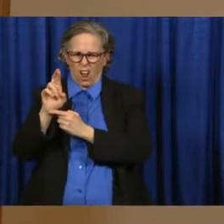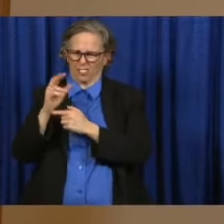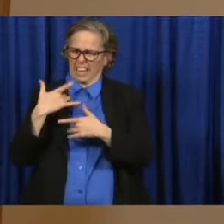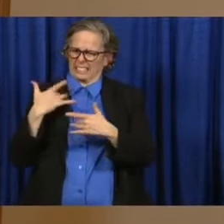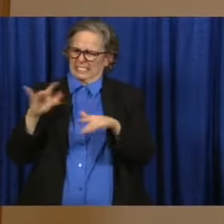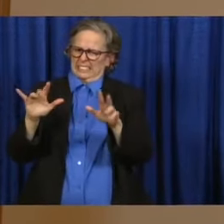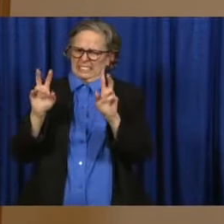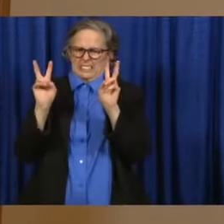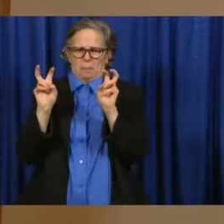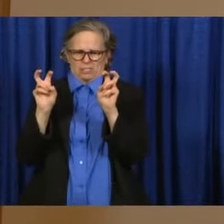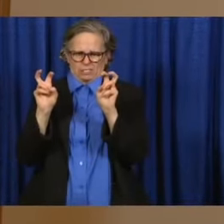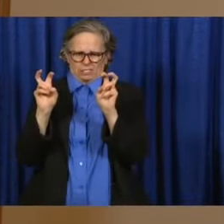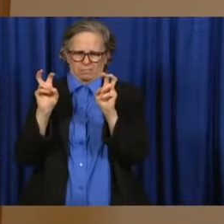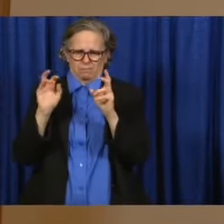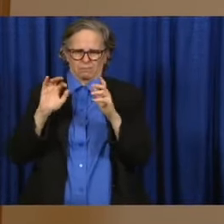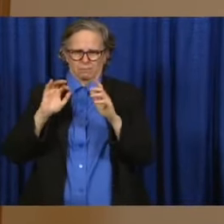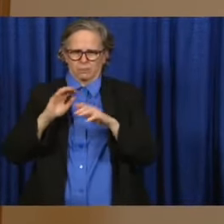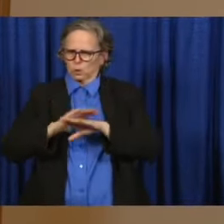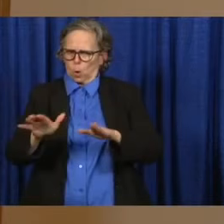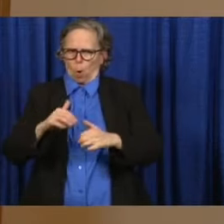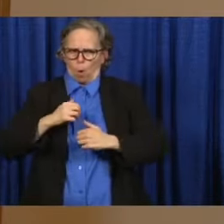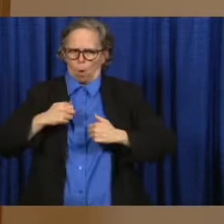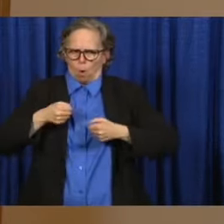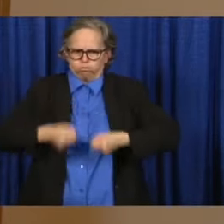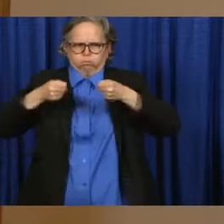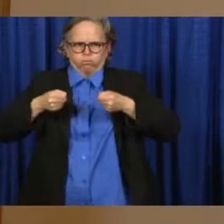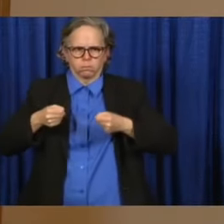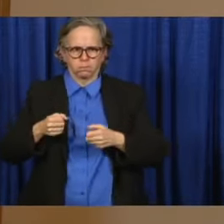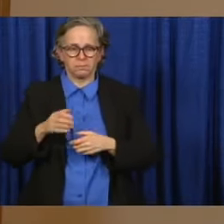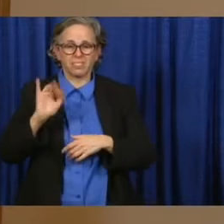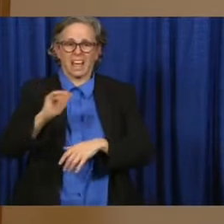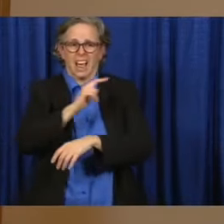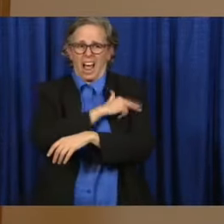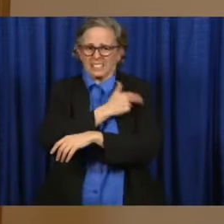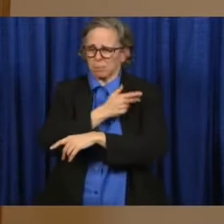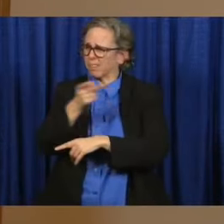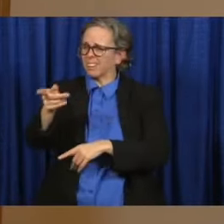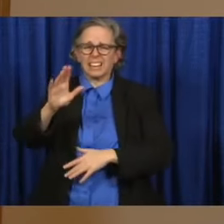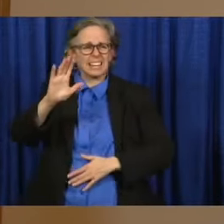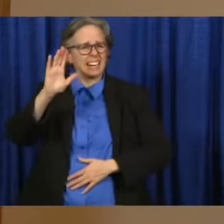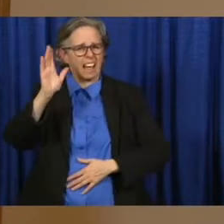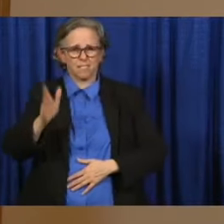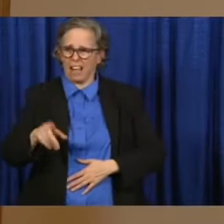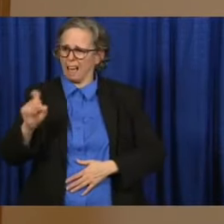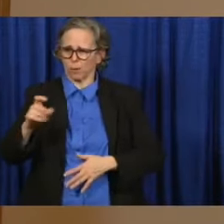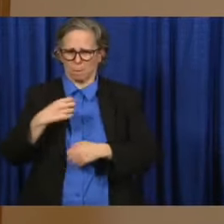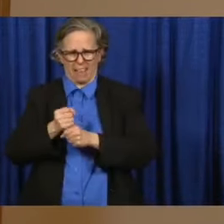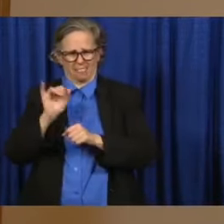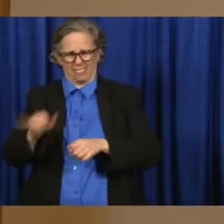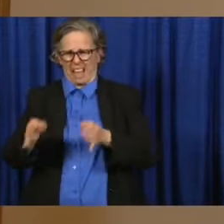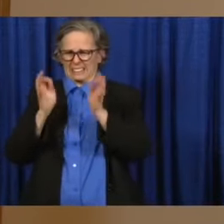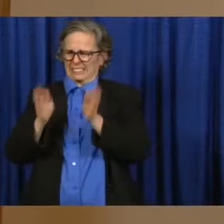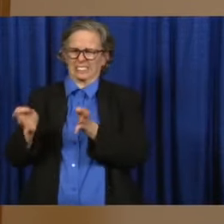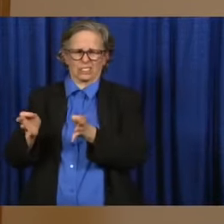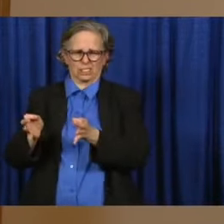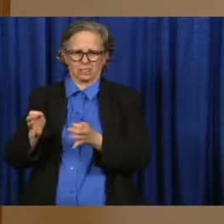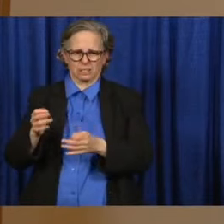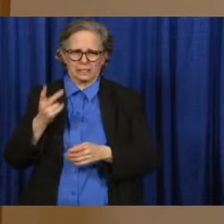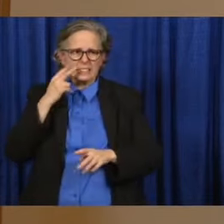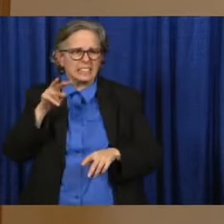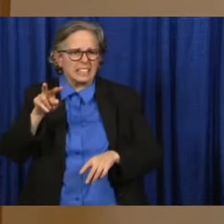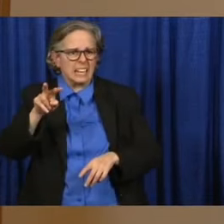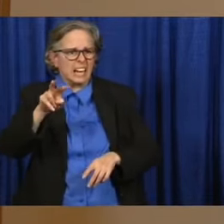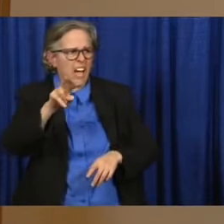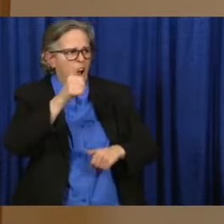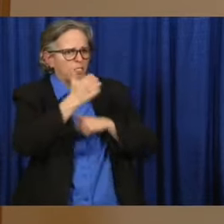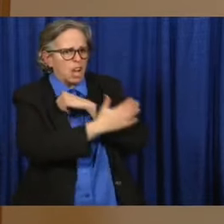make the hard decisions that we're being seen made all over the world, and we don't want to see that in